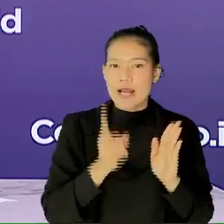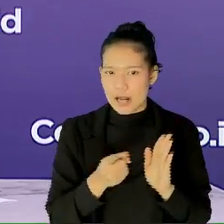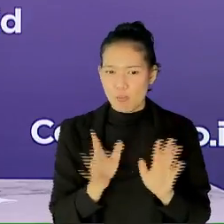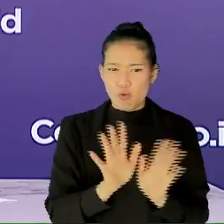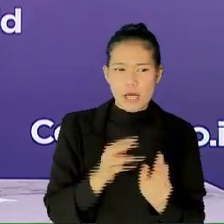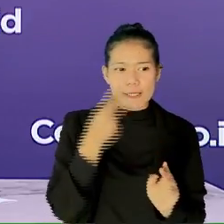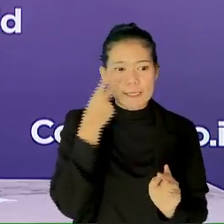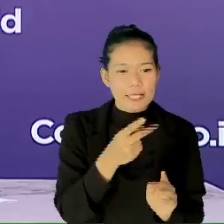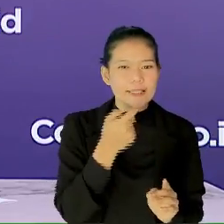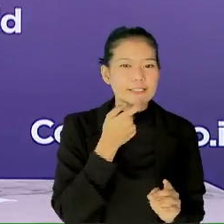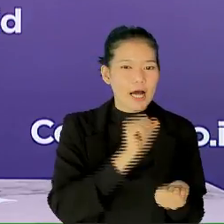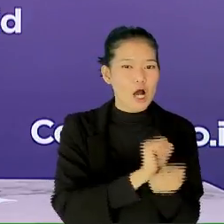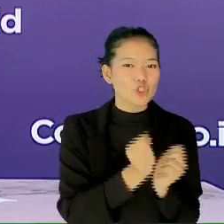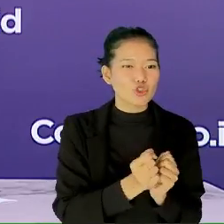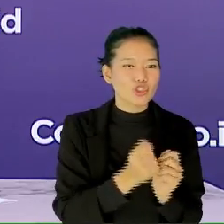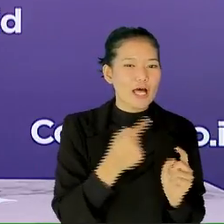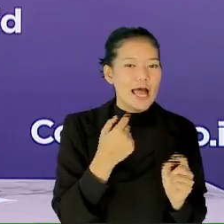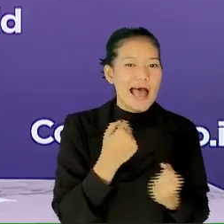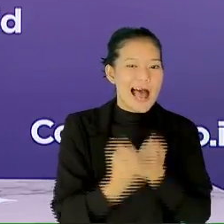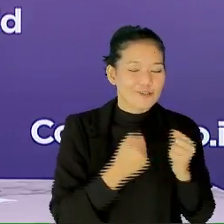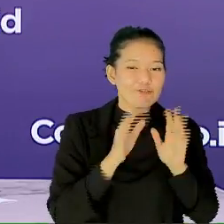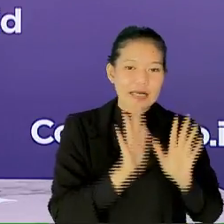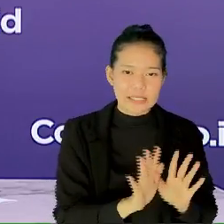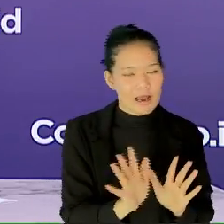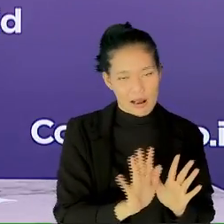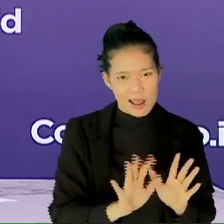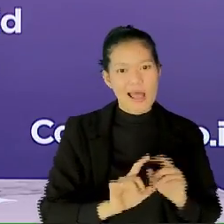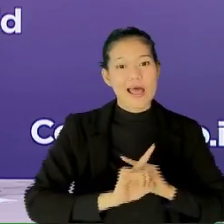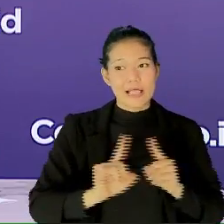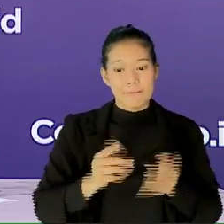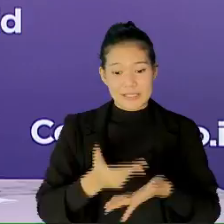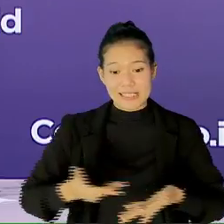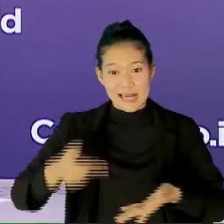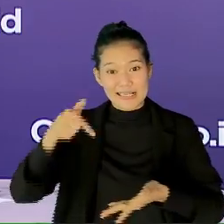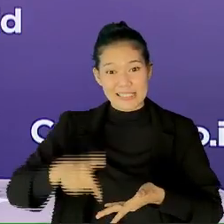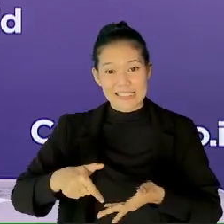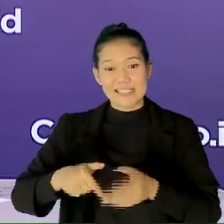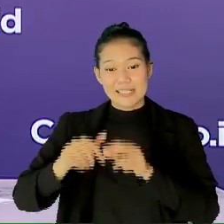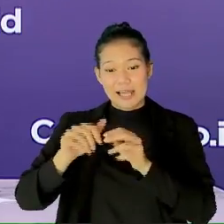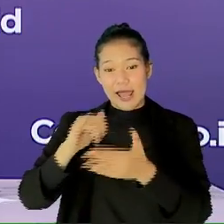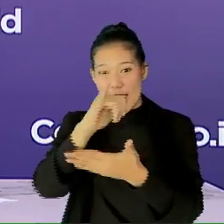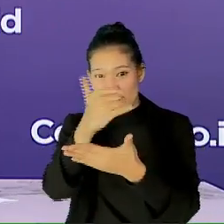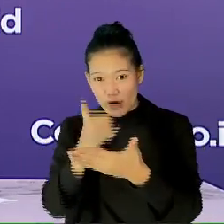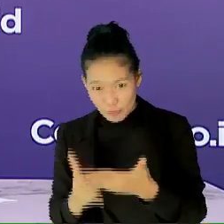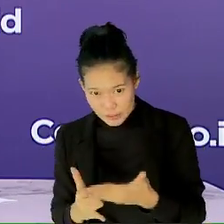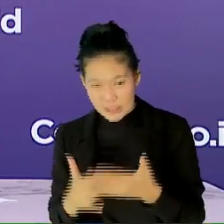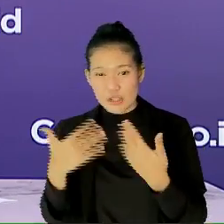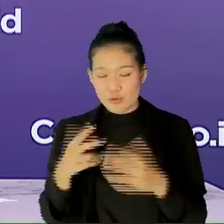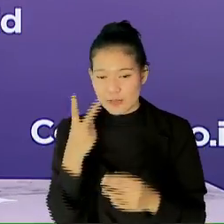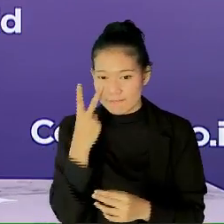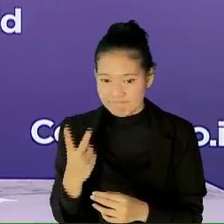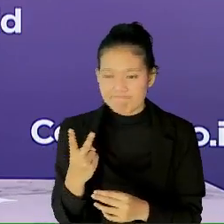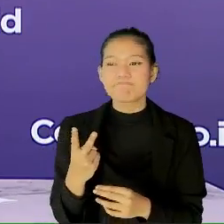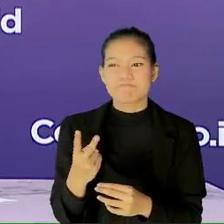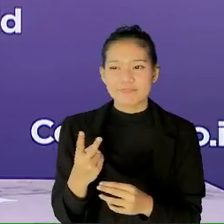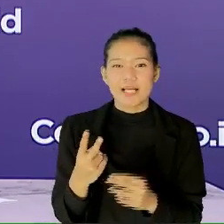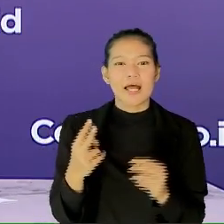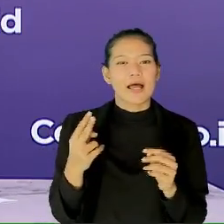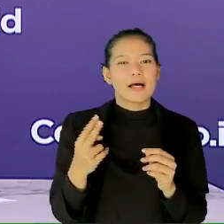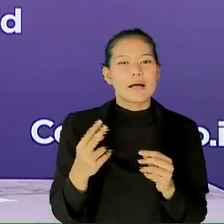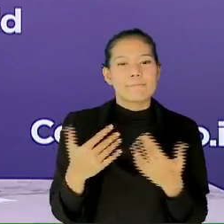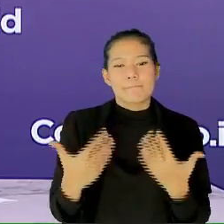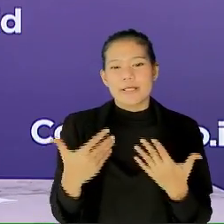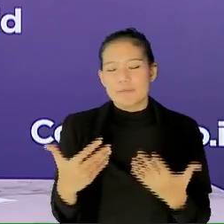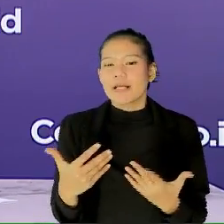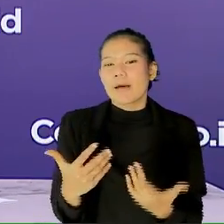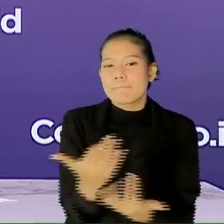active cases and bore, and weekly situations assessment currently in place to determine level of